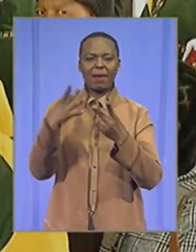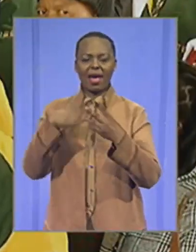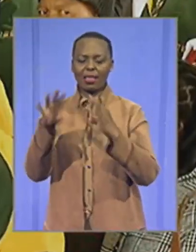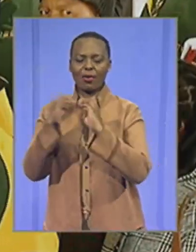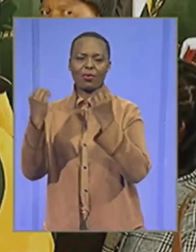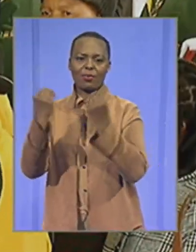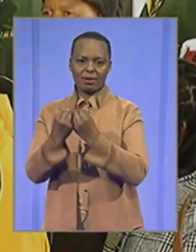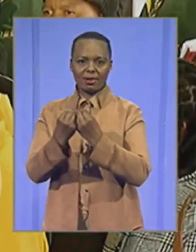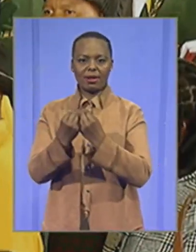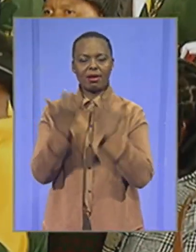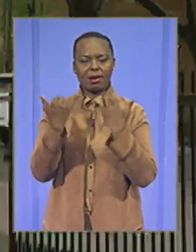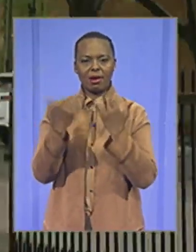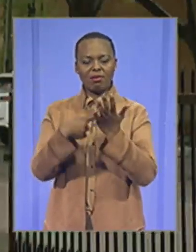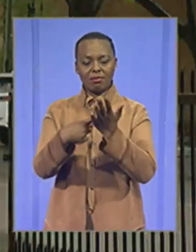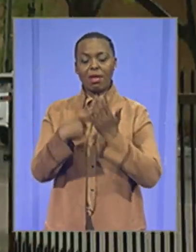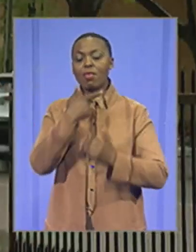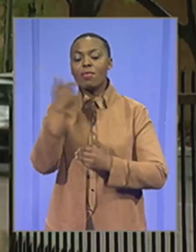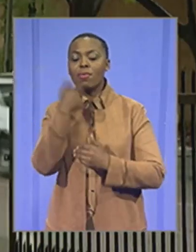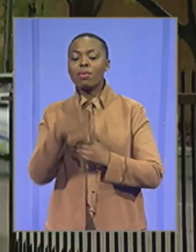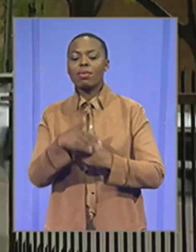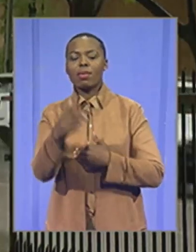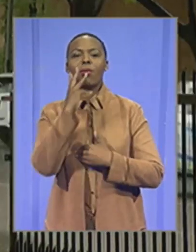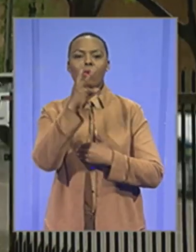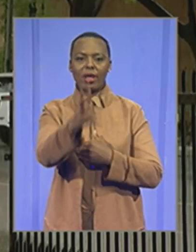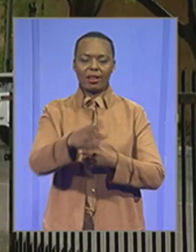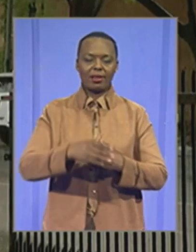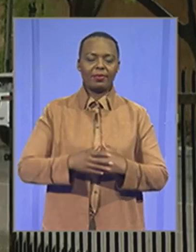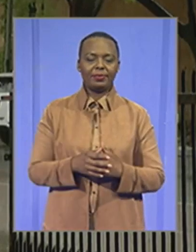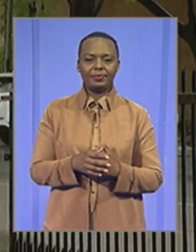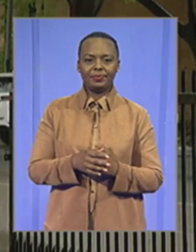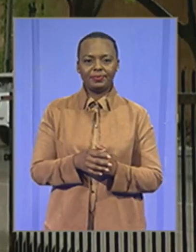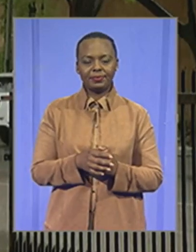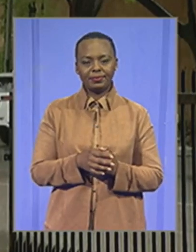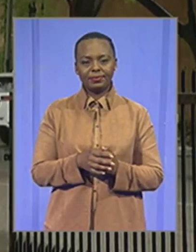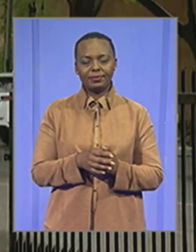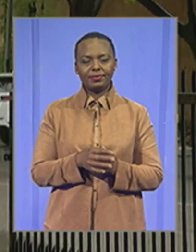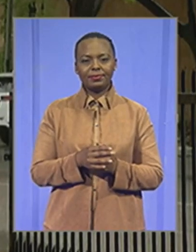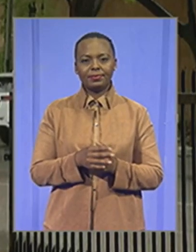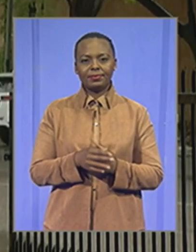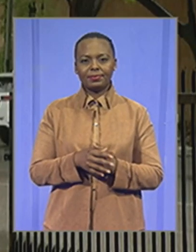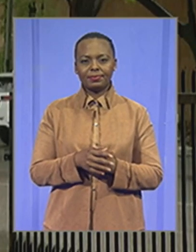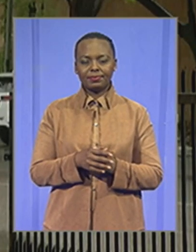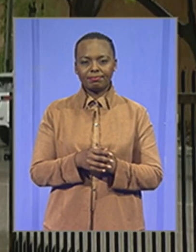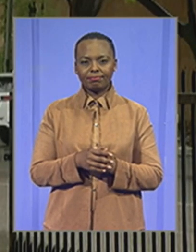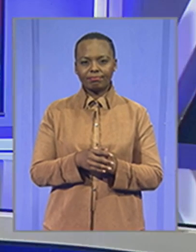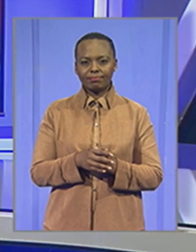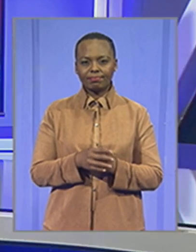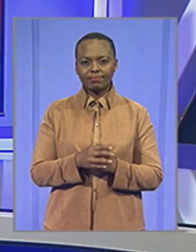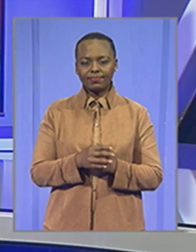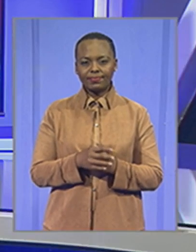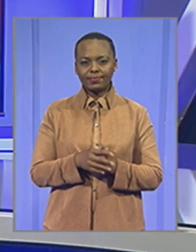e sa fediseng pelo. Molemo wa motho SABC News, Brett.